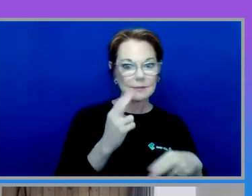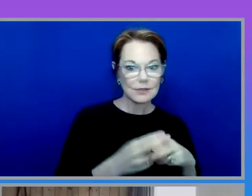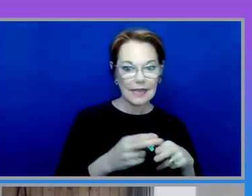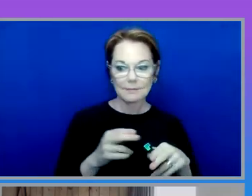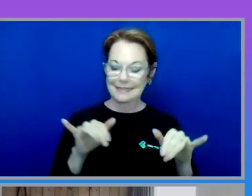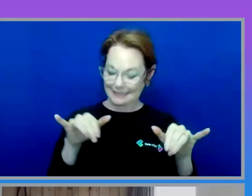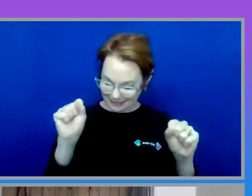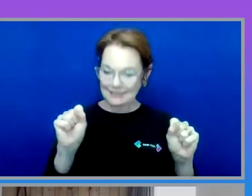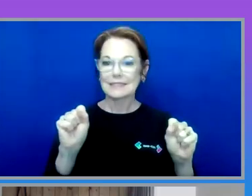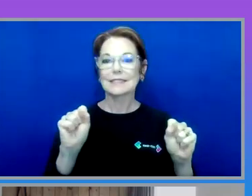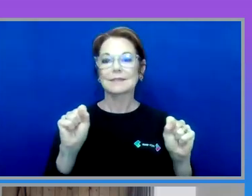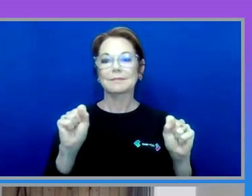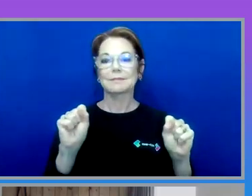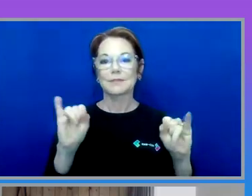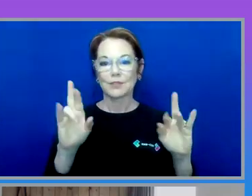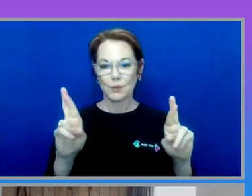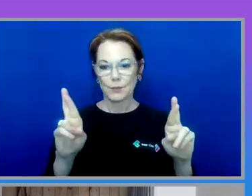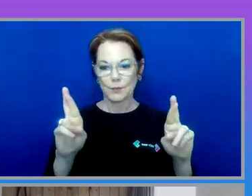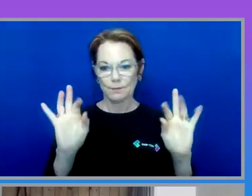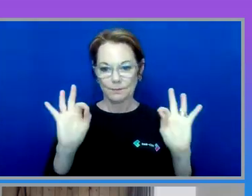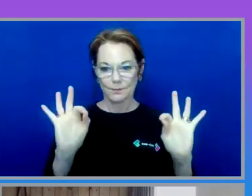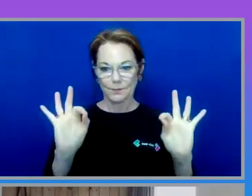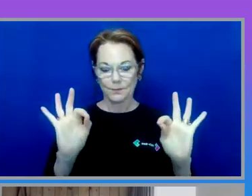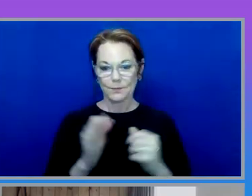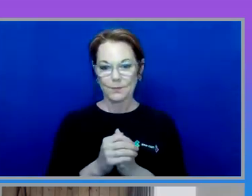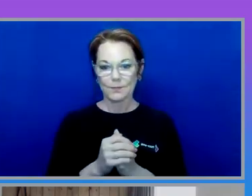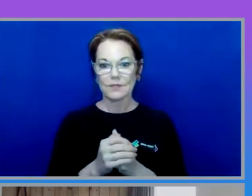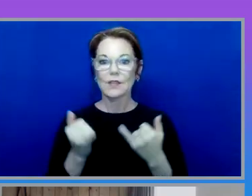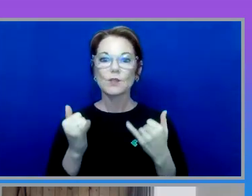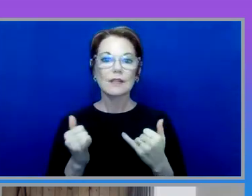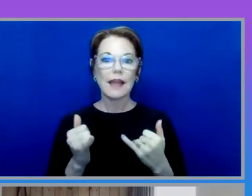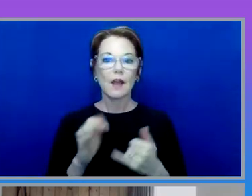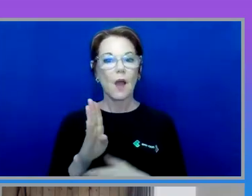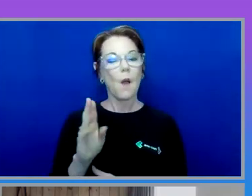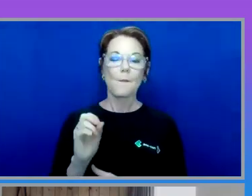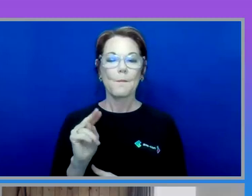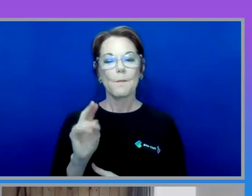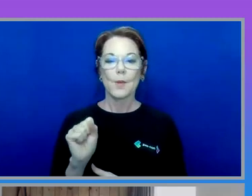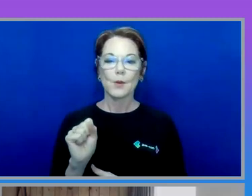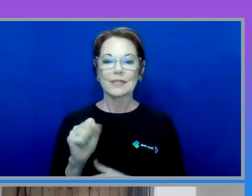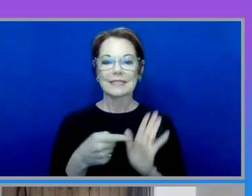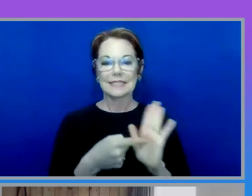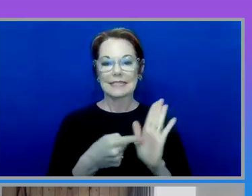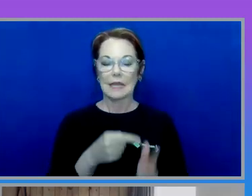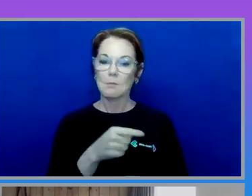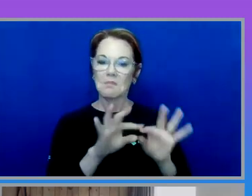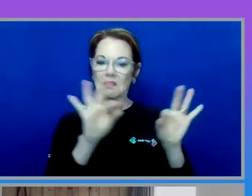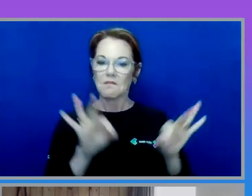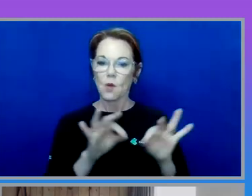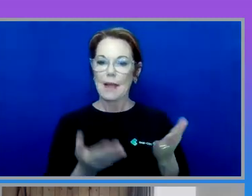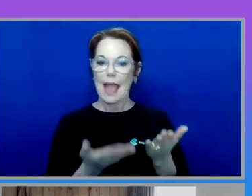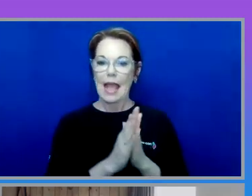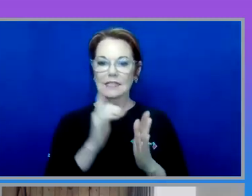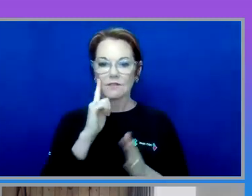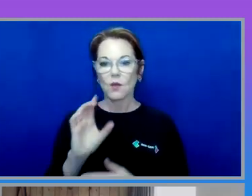sir. So there you go. Let's have a little bonus example. Here we have a form asking you for